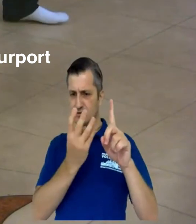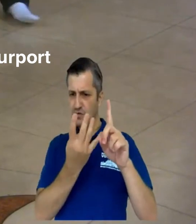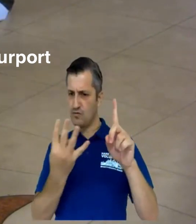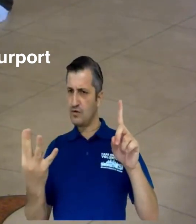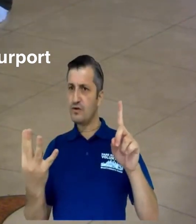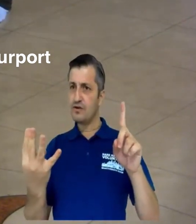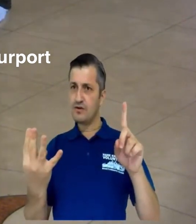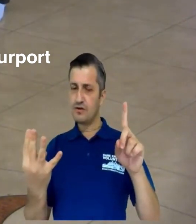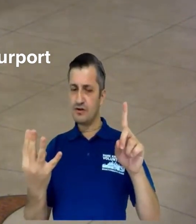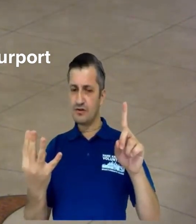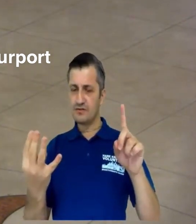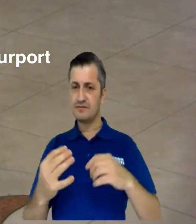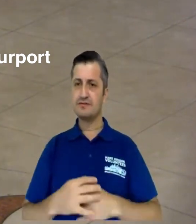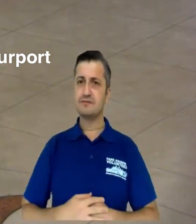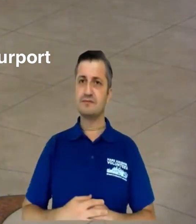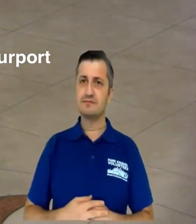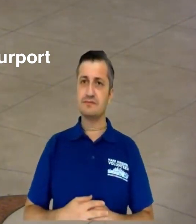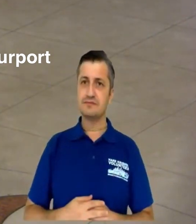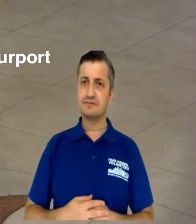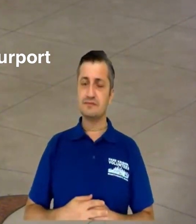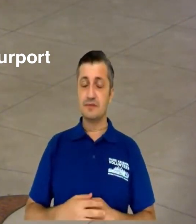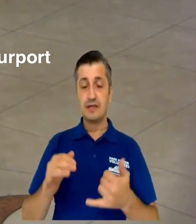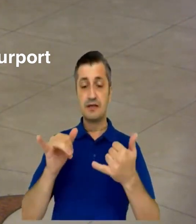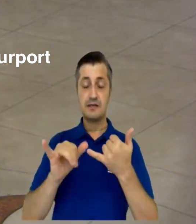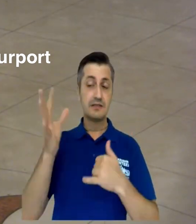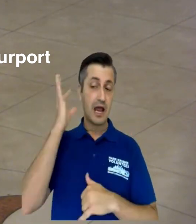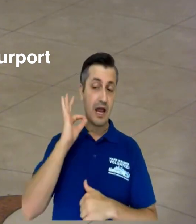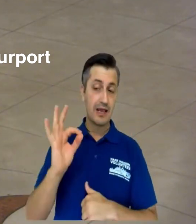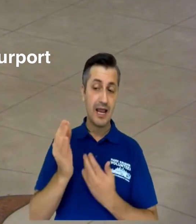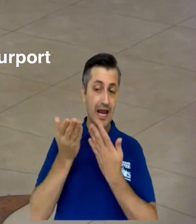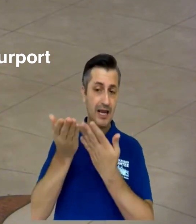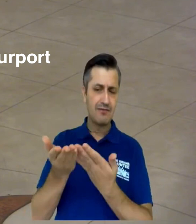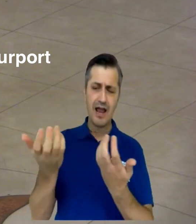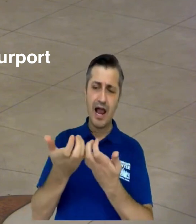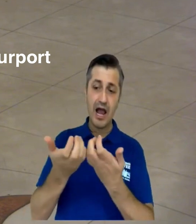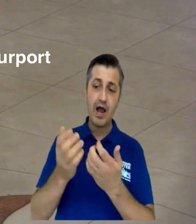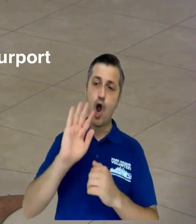giving herewith the hint how they could come back to Godhead, back home.